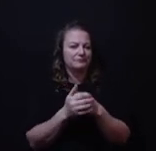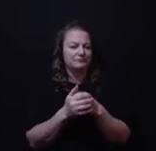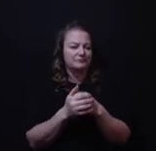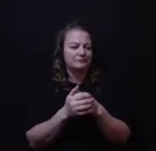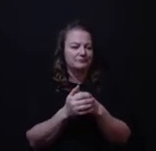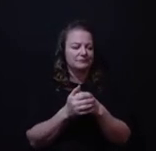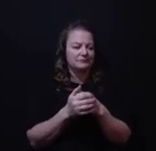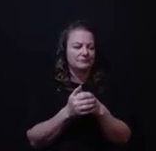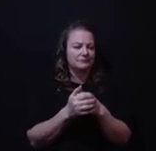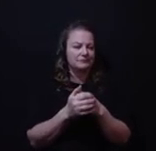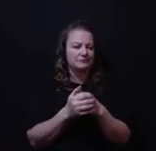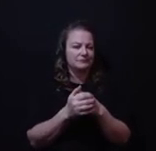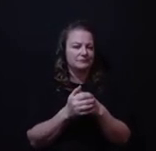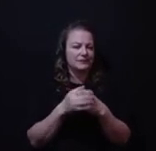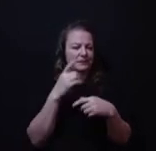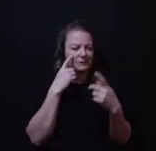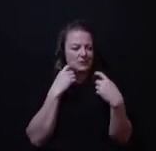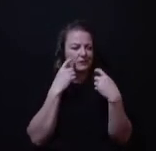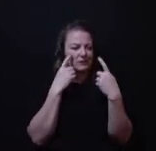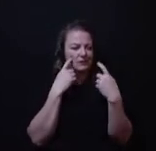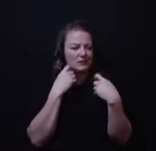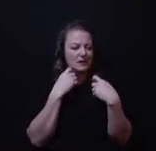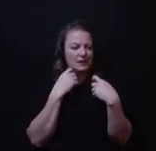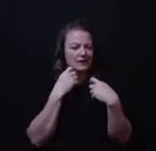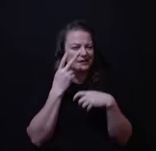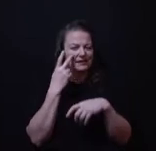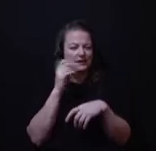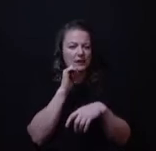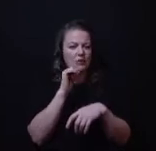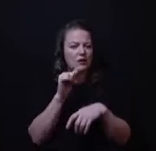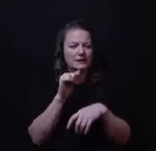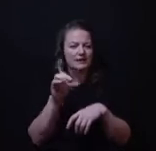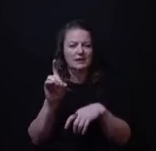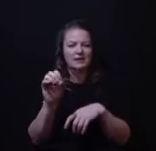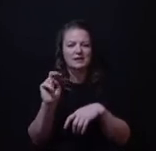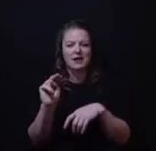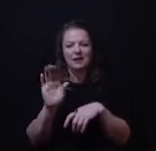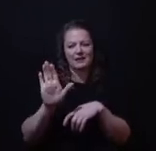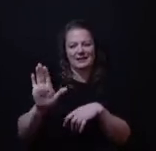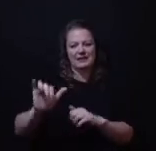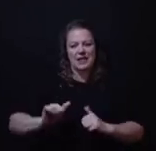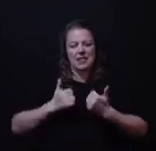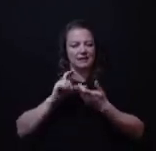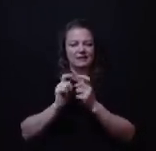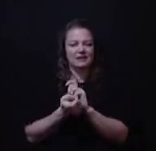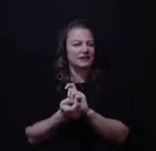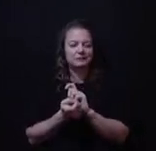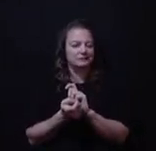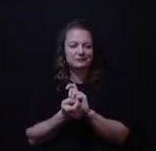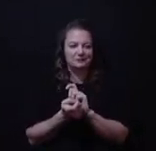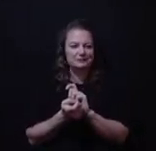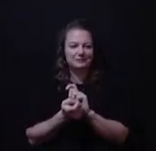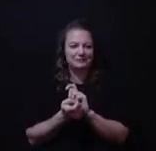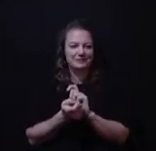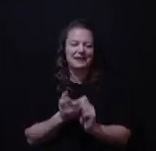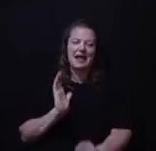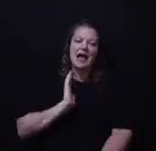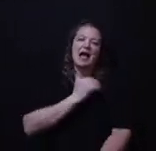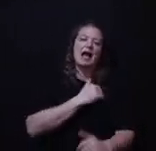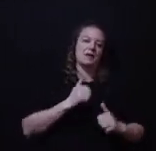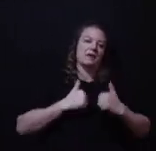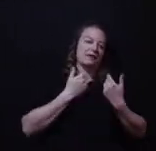Snot bubble crying. Because you see, it wasn't Donald's life that had been changed. It was ours.